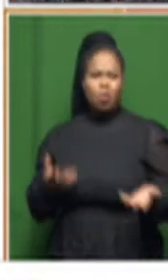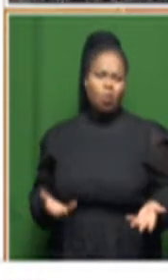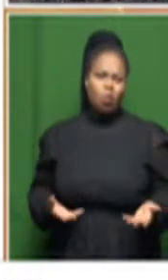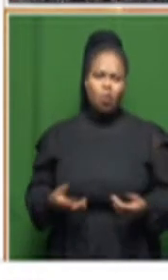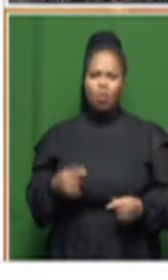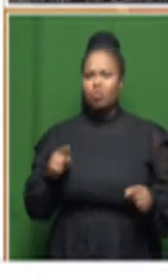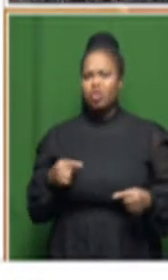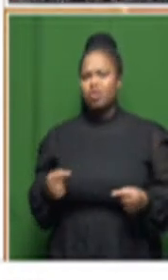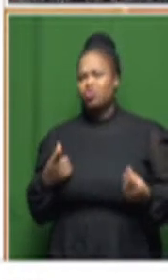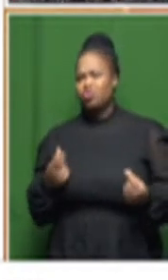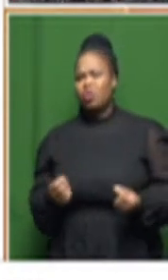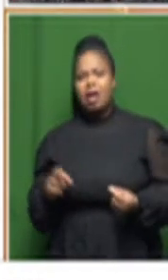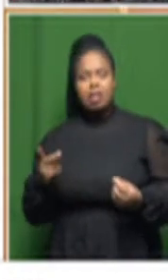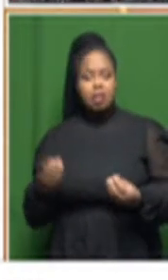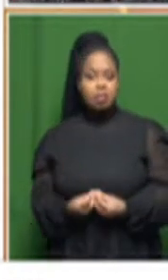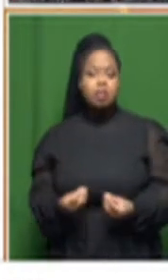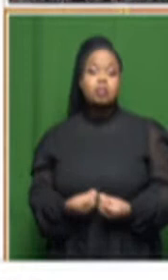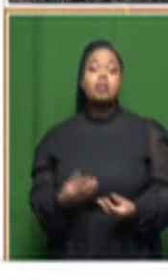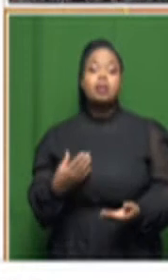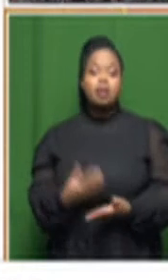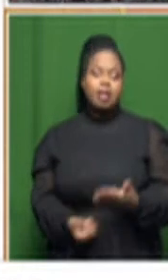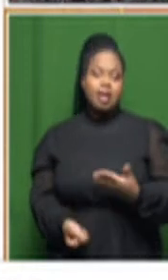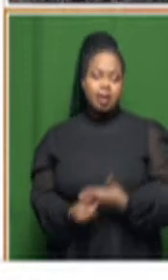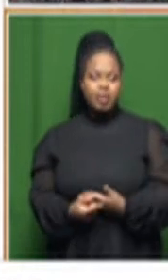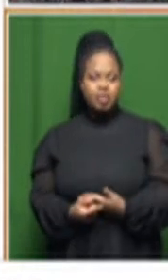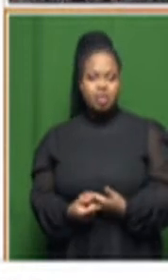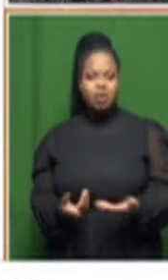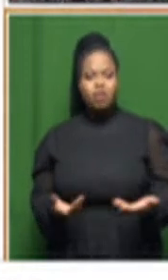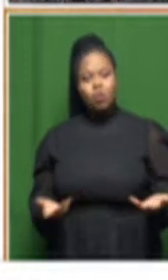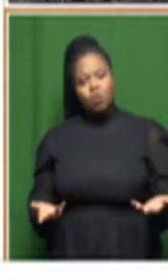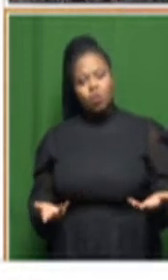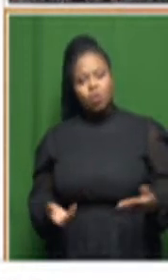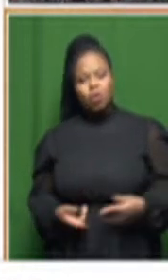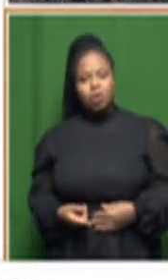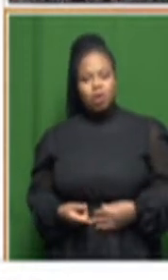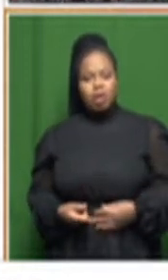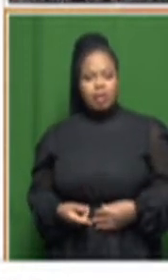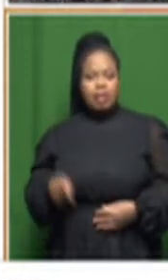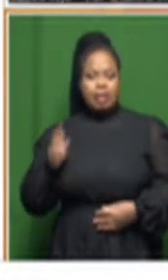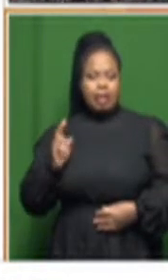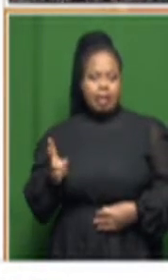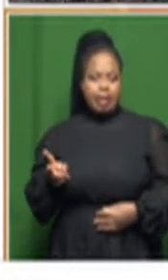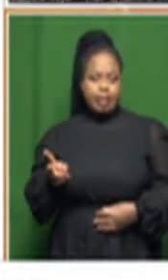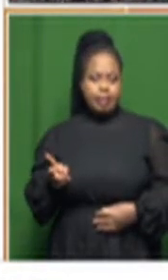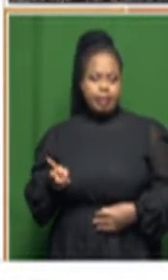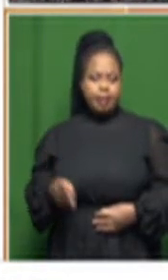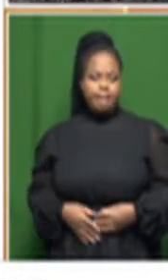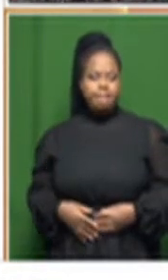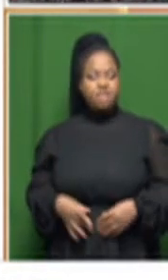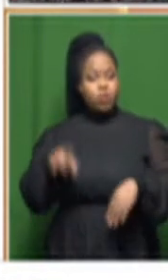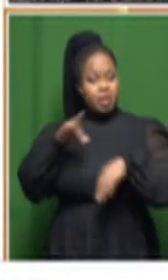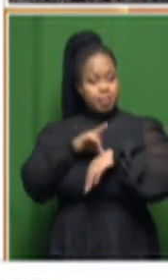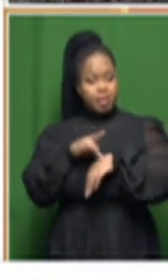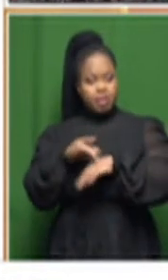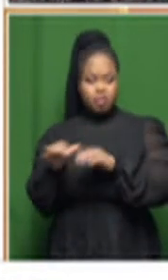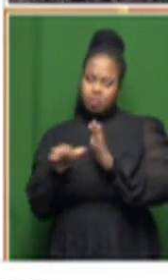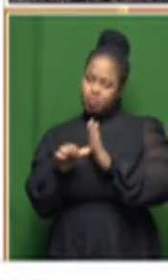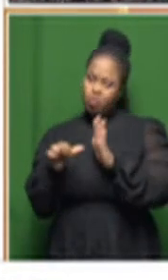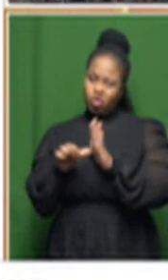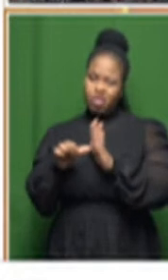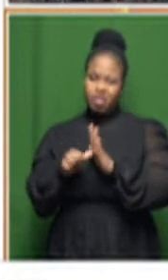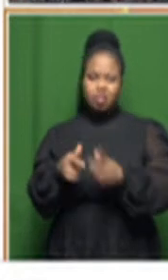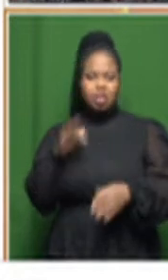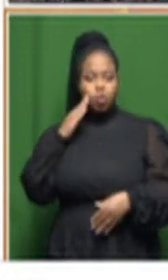incapacity. They could result in a birth defect, and it could also be medically important events